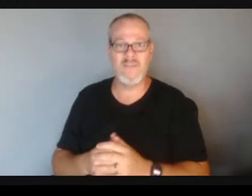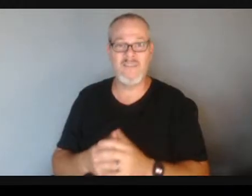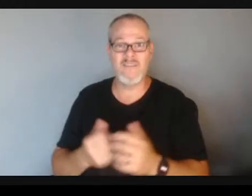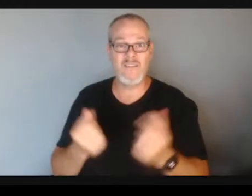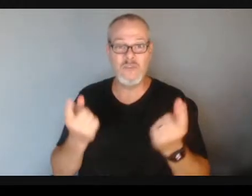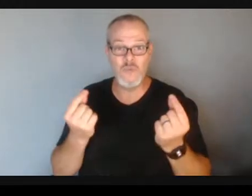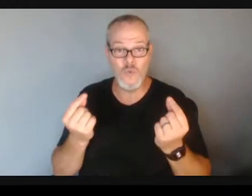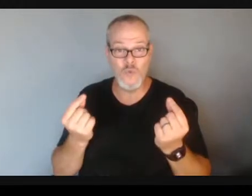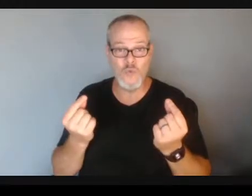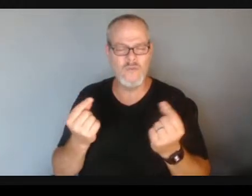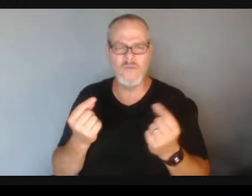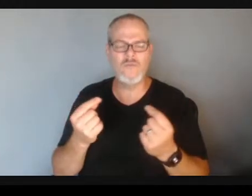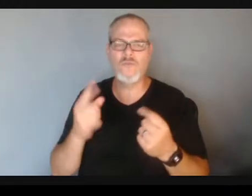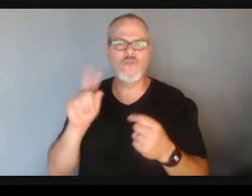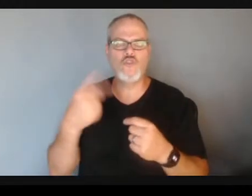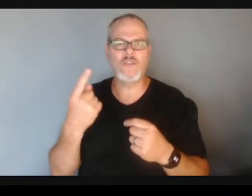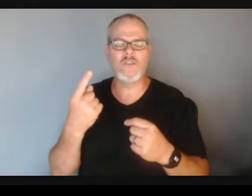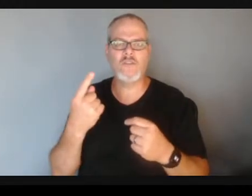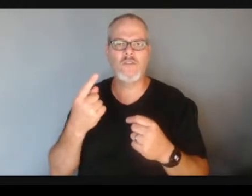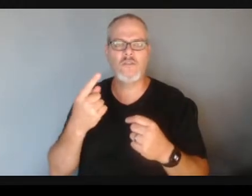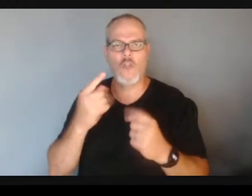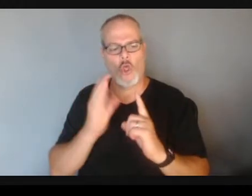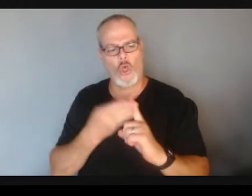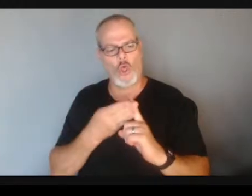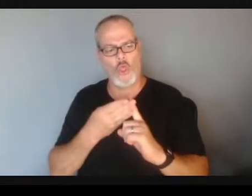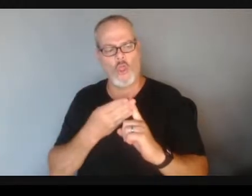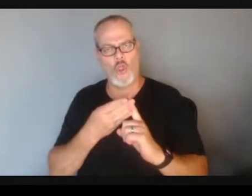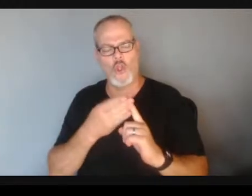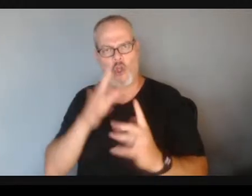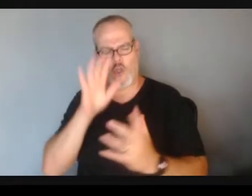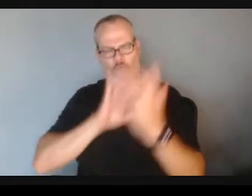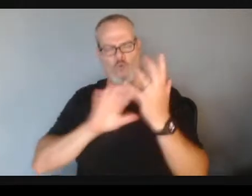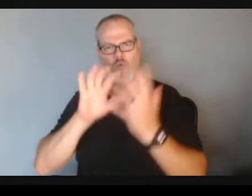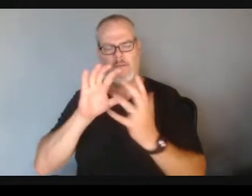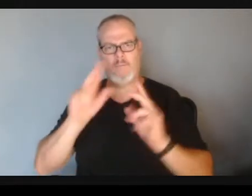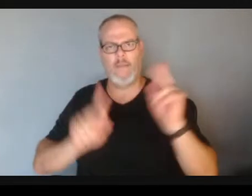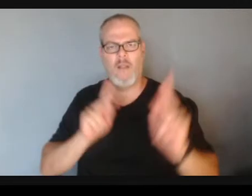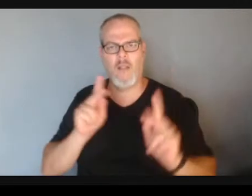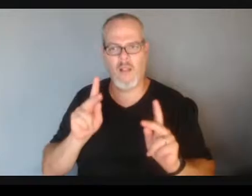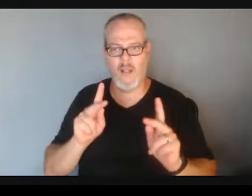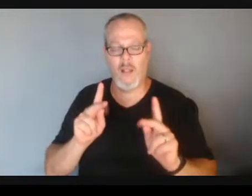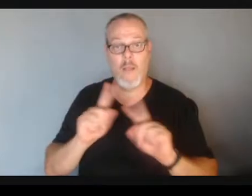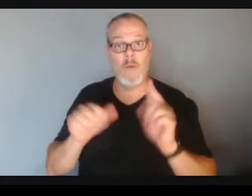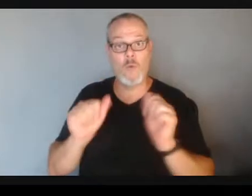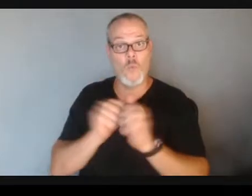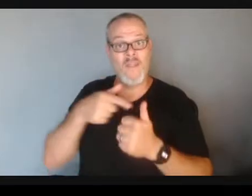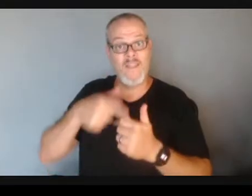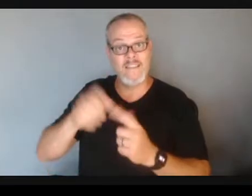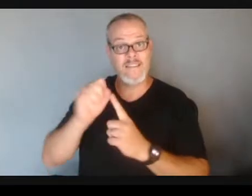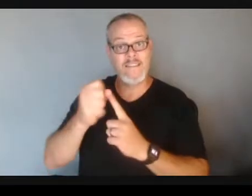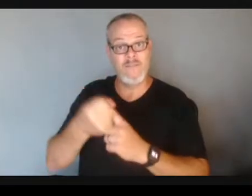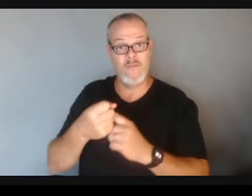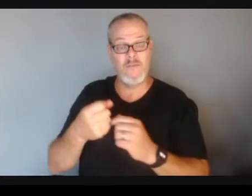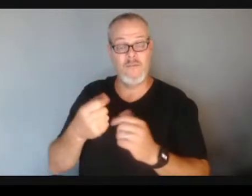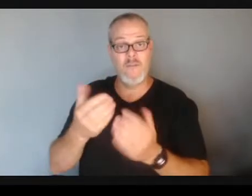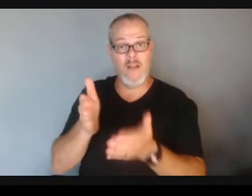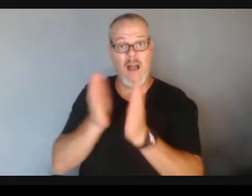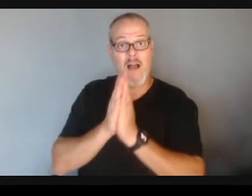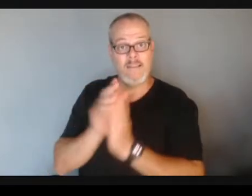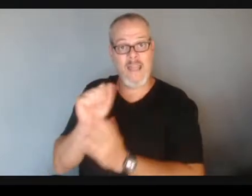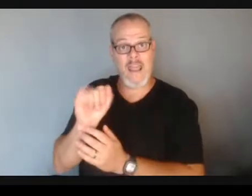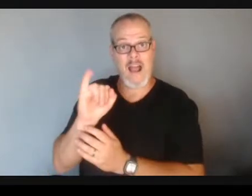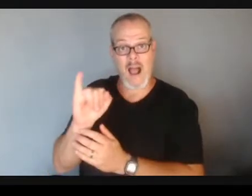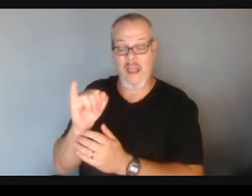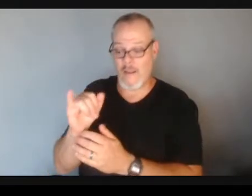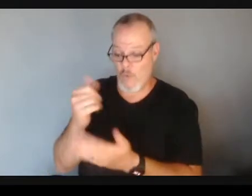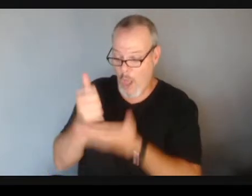to confuse. But in this instance, you can have AI help you look at just an image, like these people are sharing this